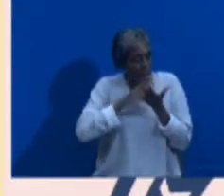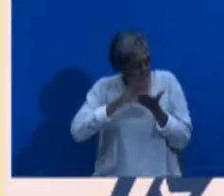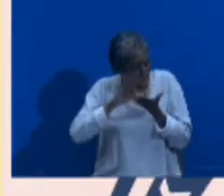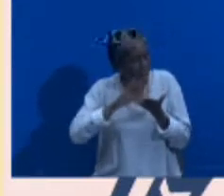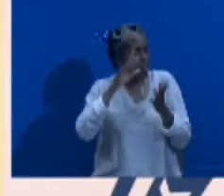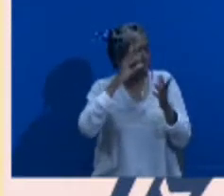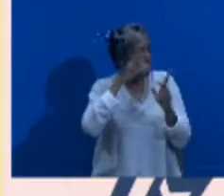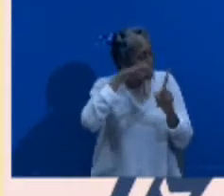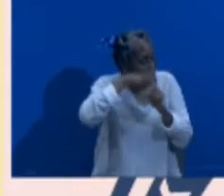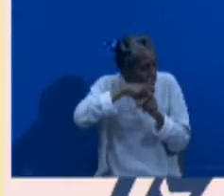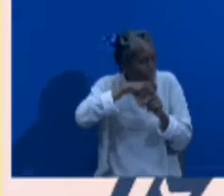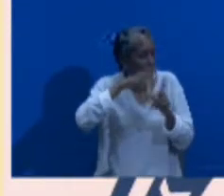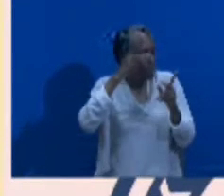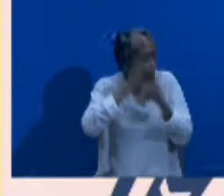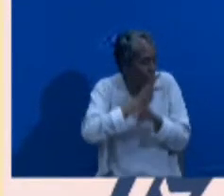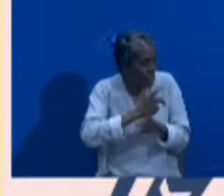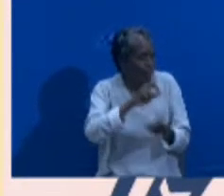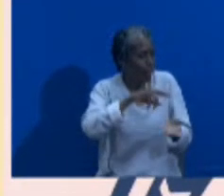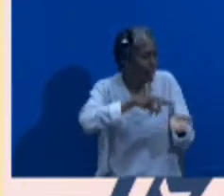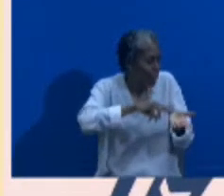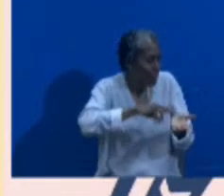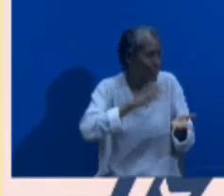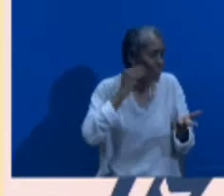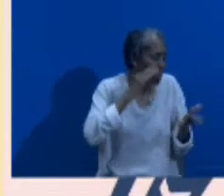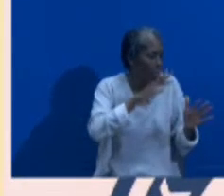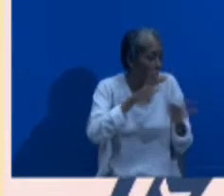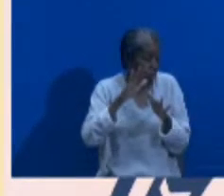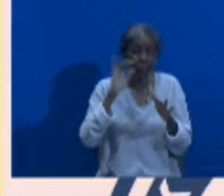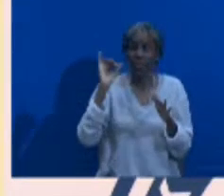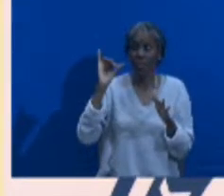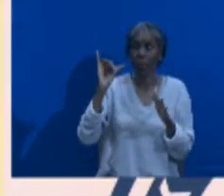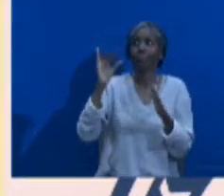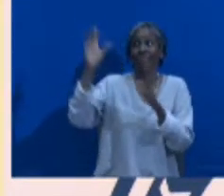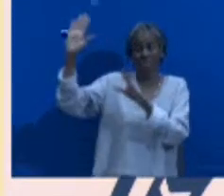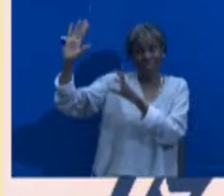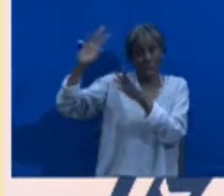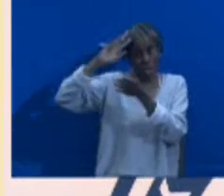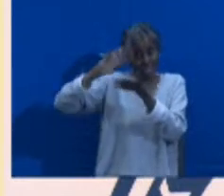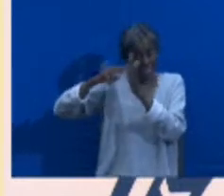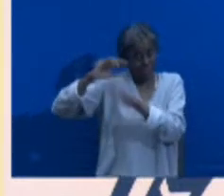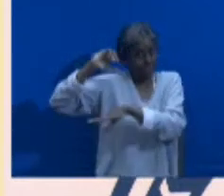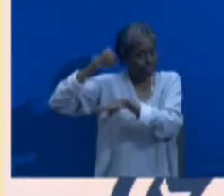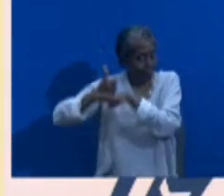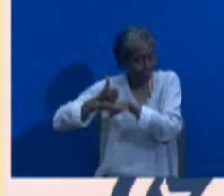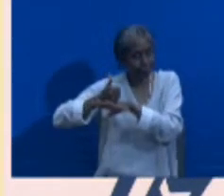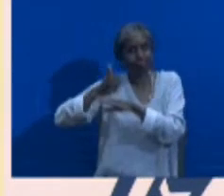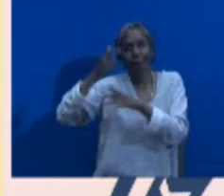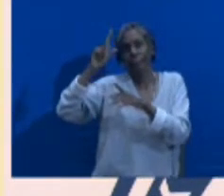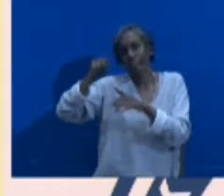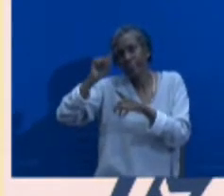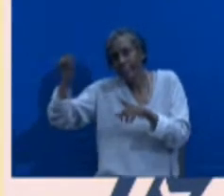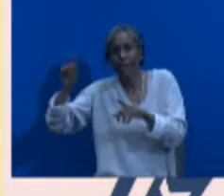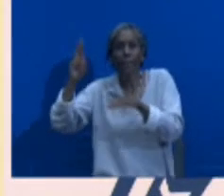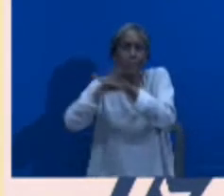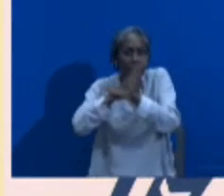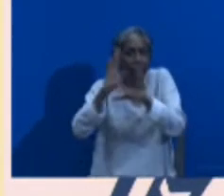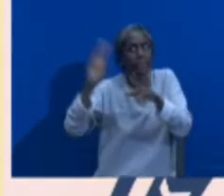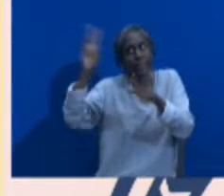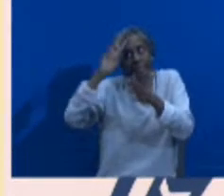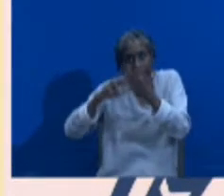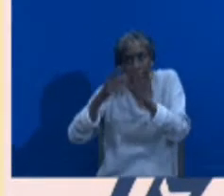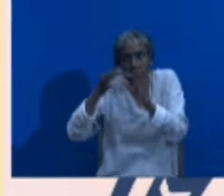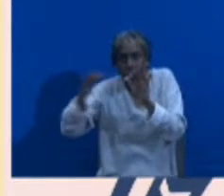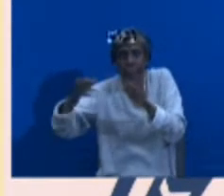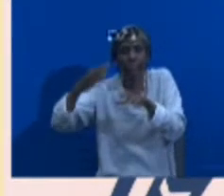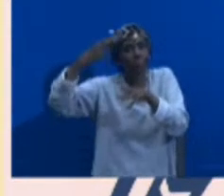facilities and other congregate living settings. No such definition has been established for other settings like businesses and construction